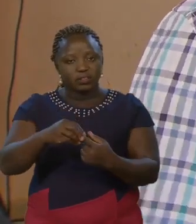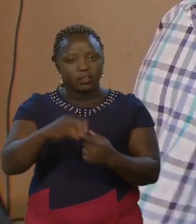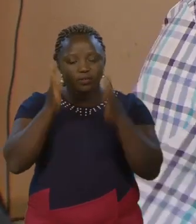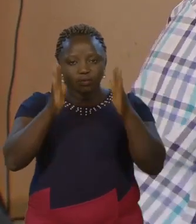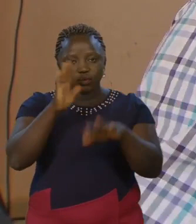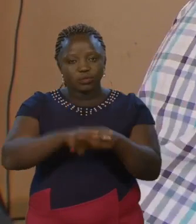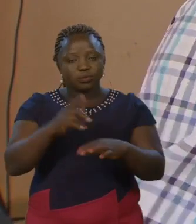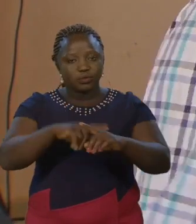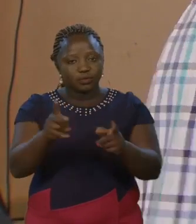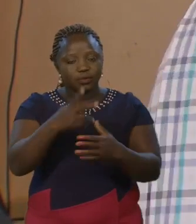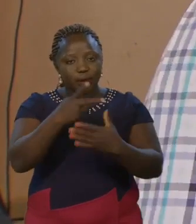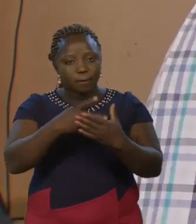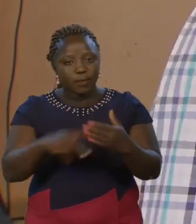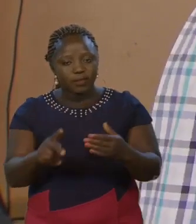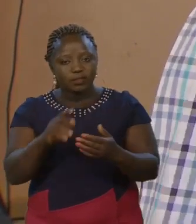painting,